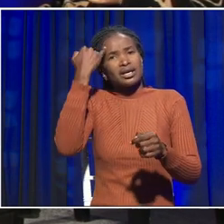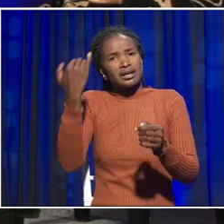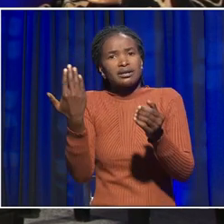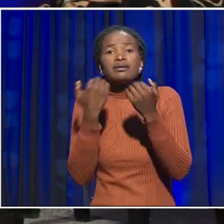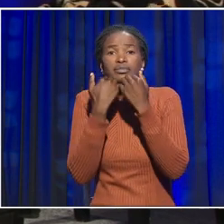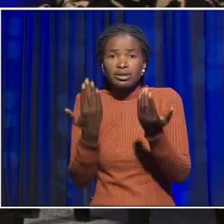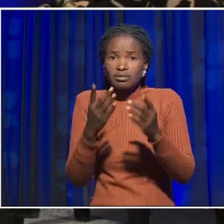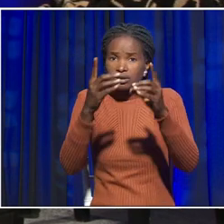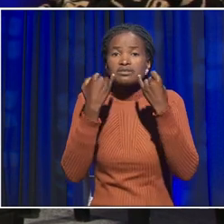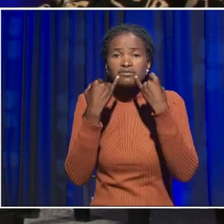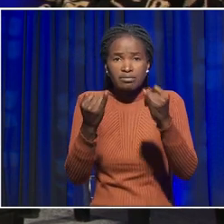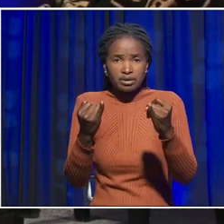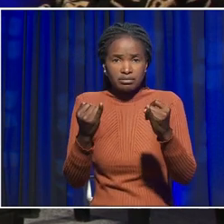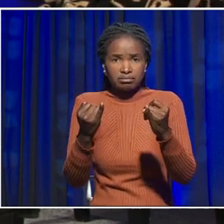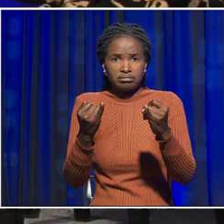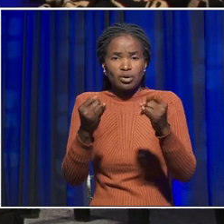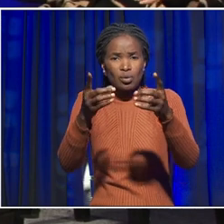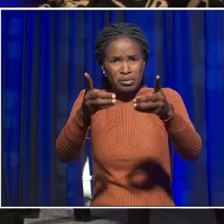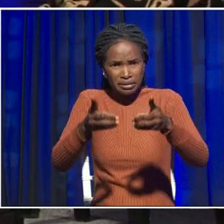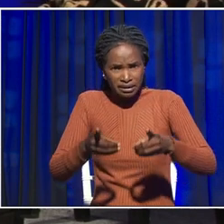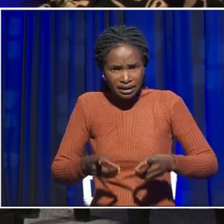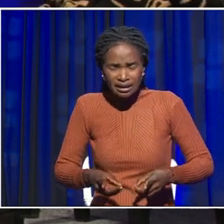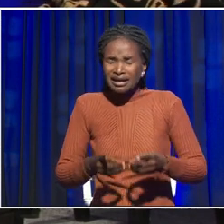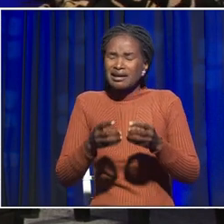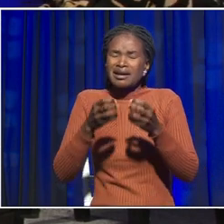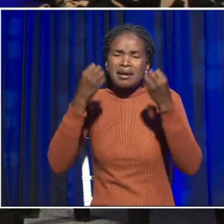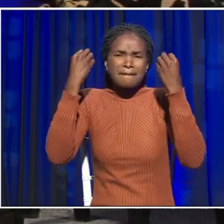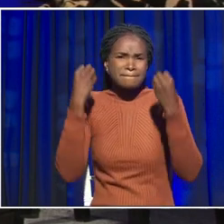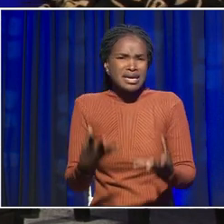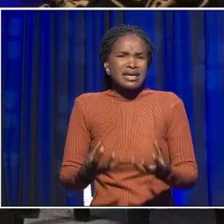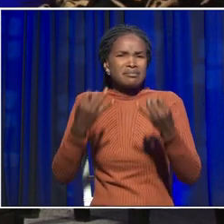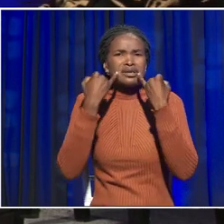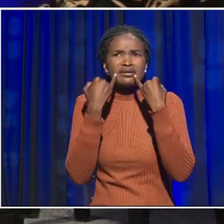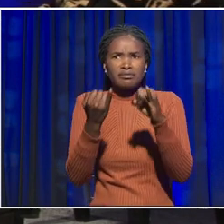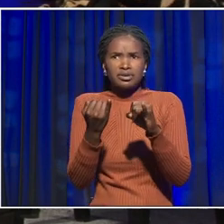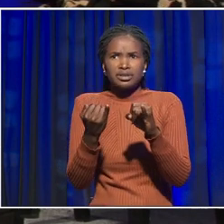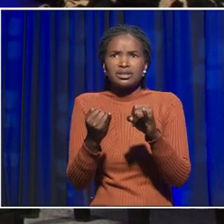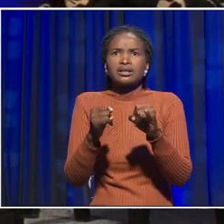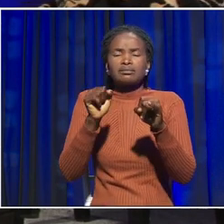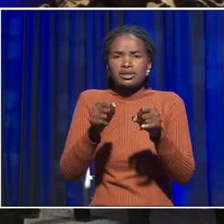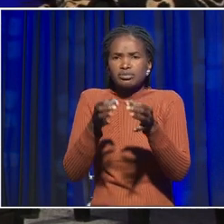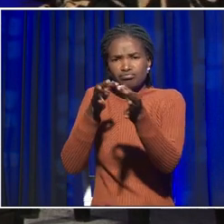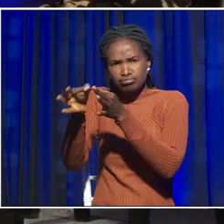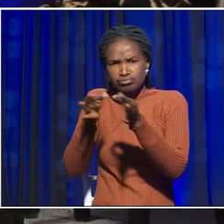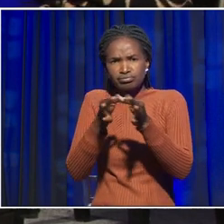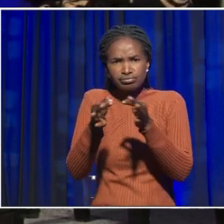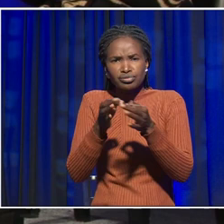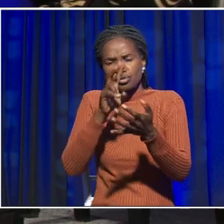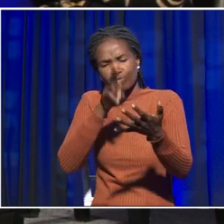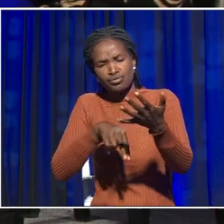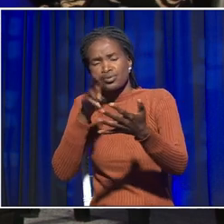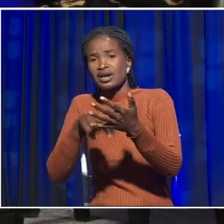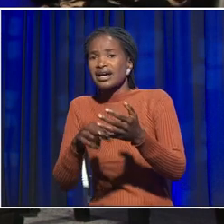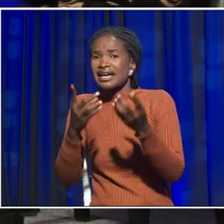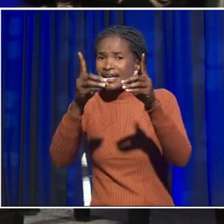data, or these huge sets, torrents of big data that needs to be funneled. As we said last time, big